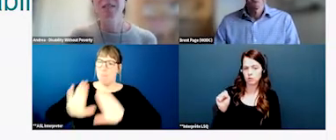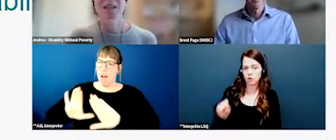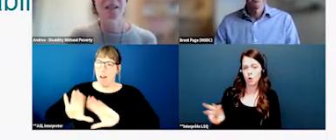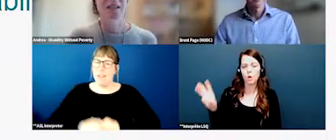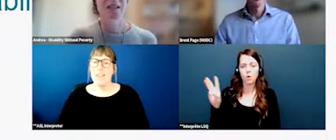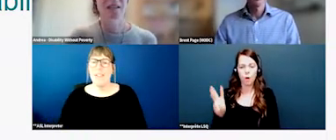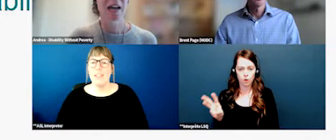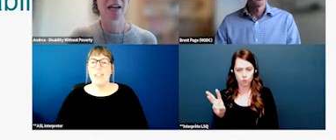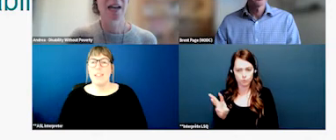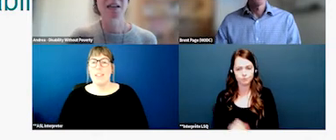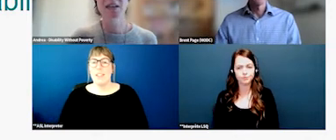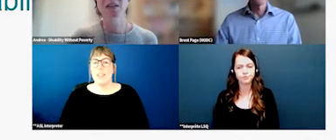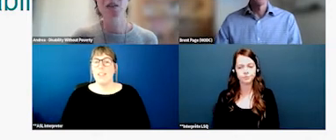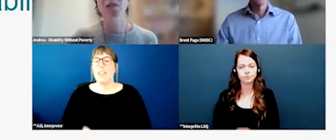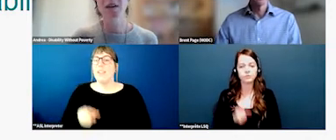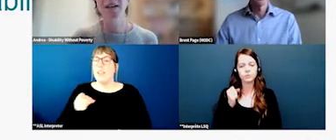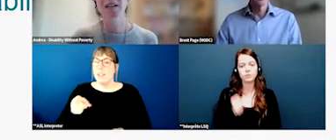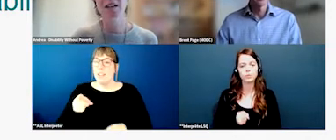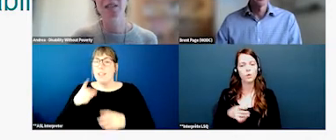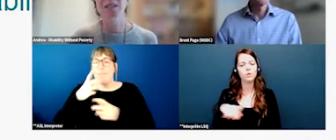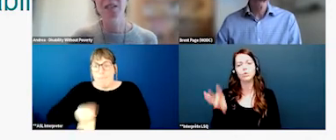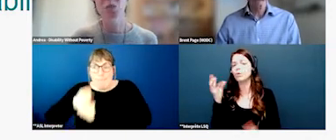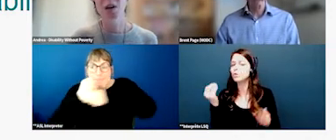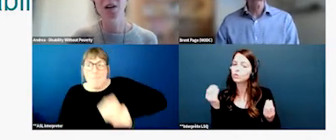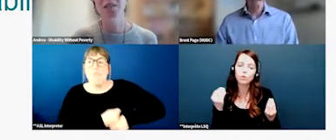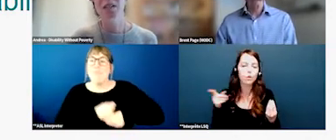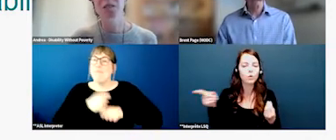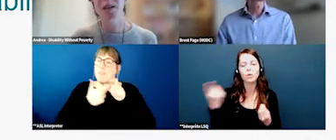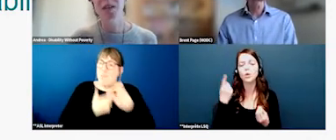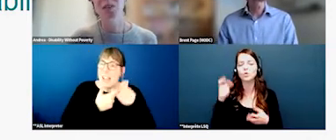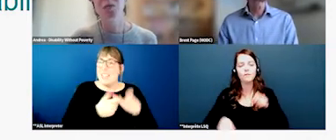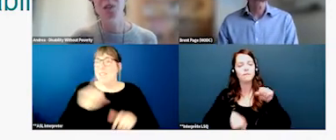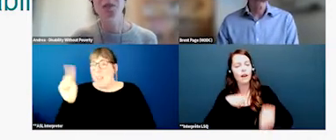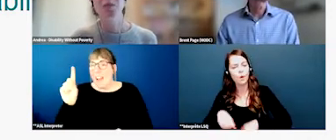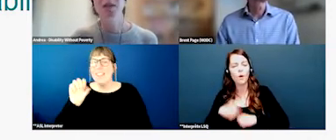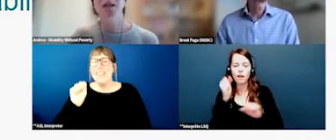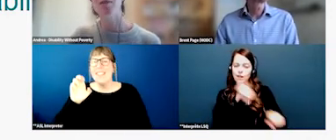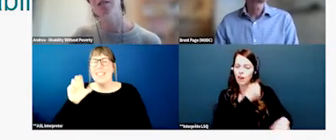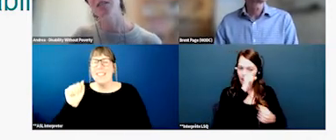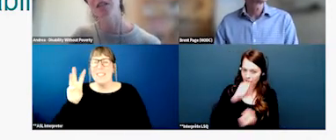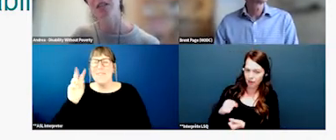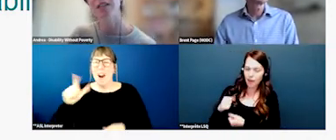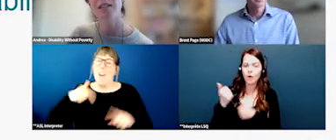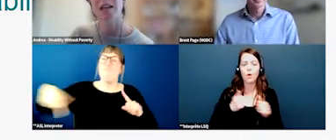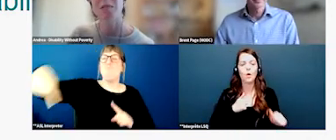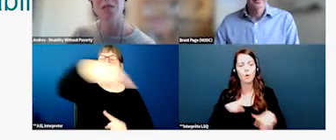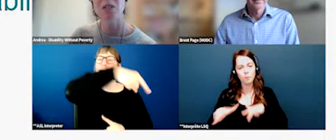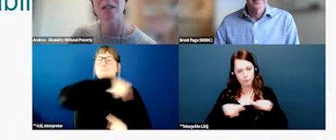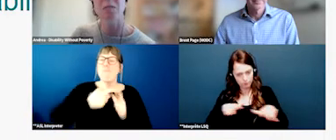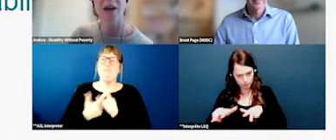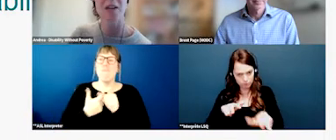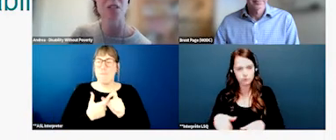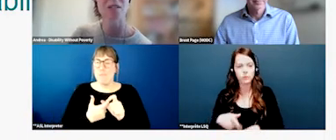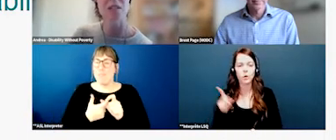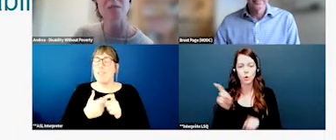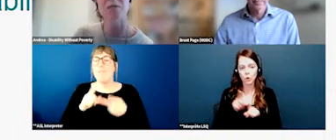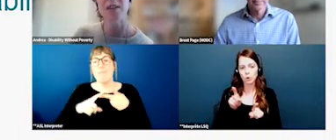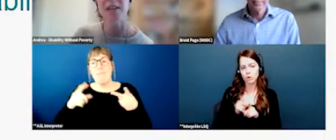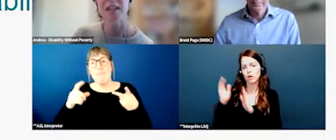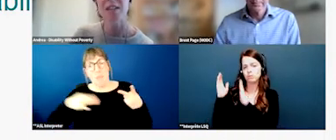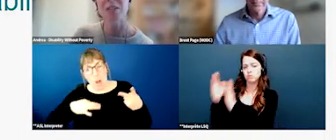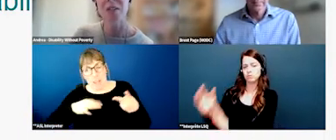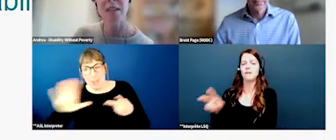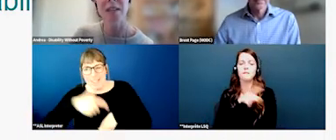most days cycling, kayaking, or running along the seawall in Vancouver when not volunteering time to his passions